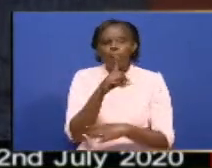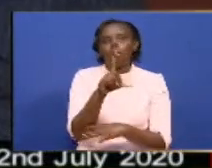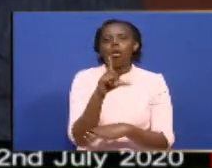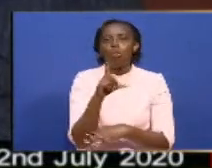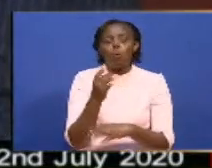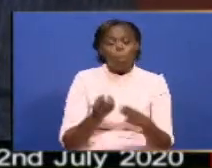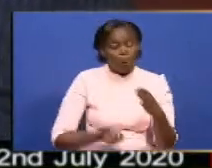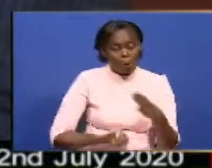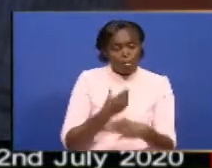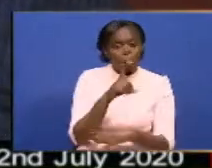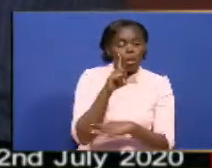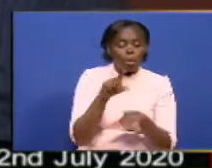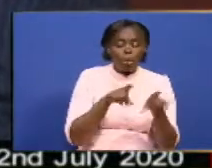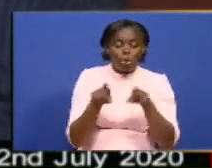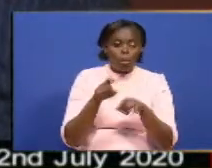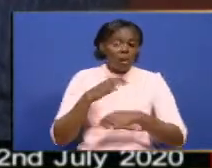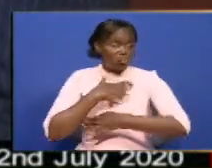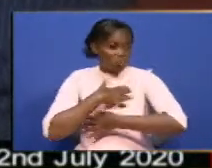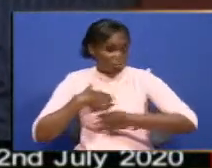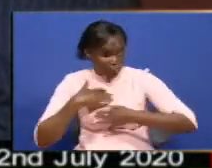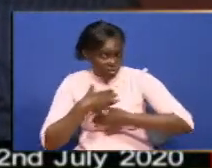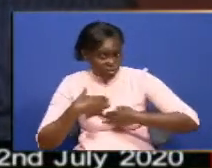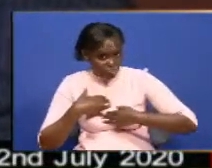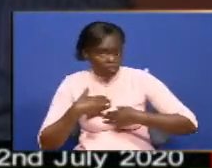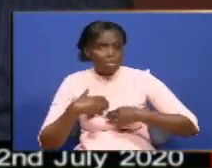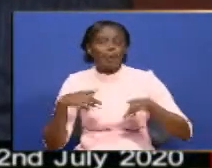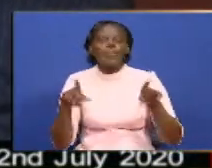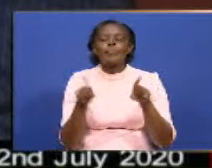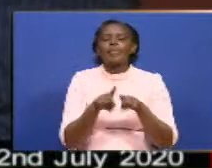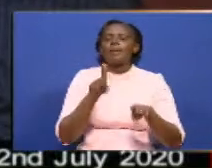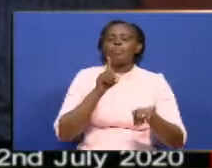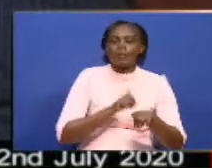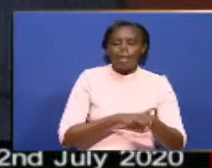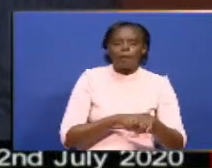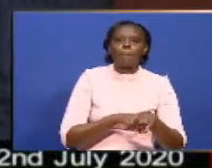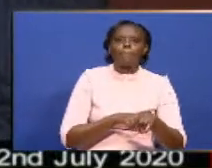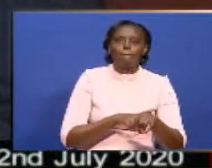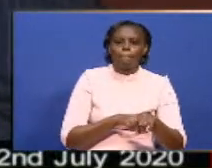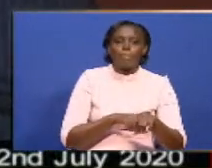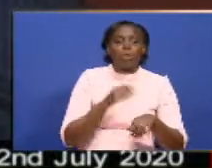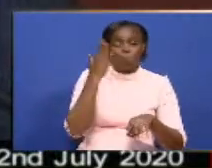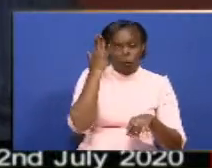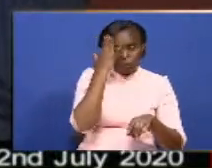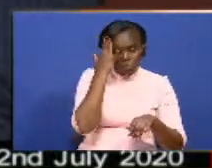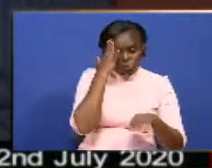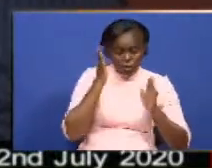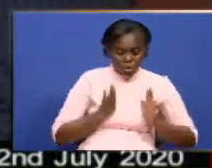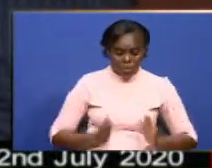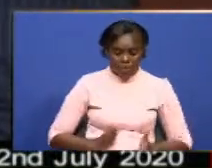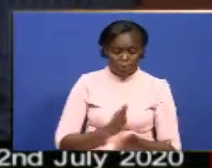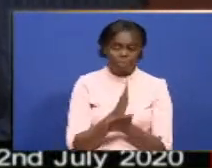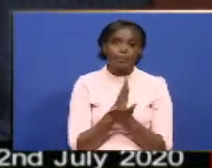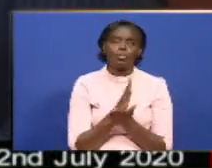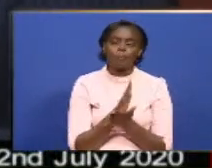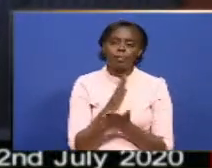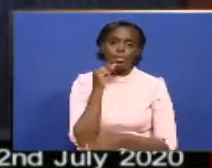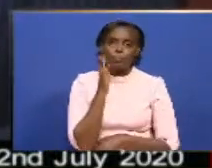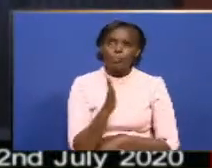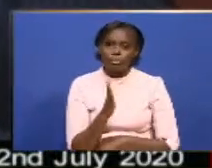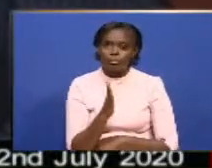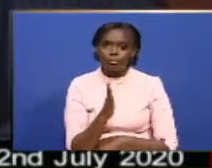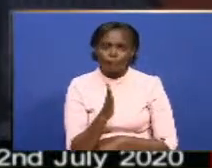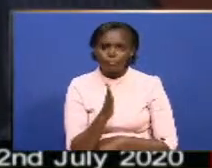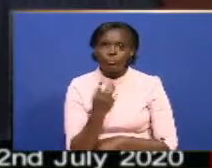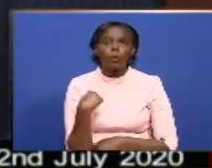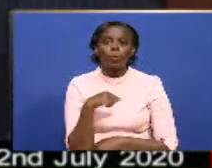that govern refugees, even considering human rights. Madam Speaker,